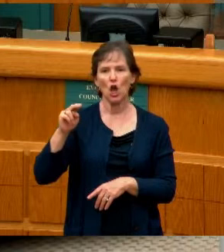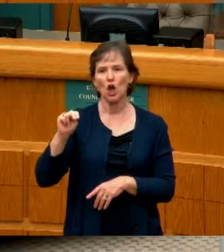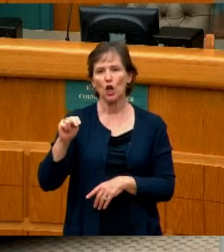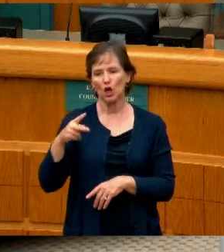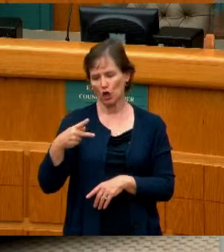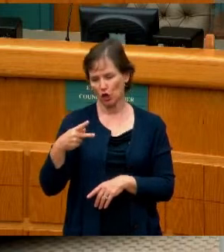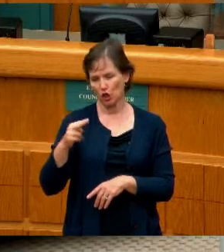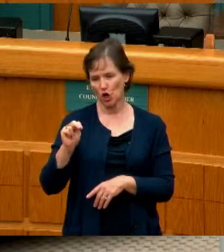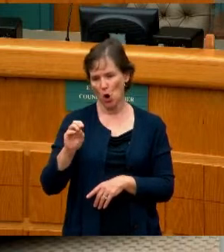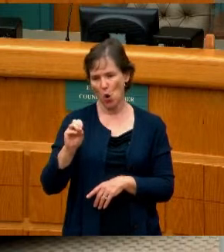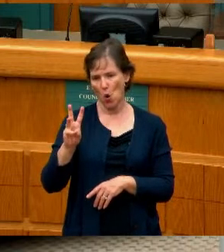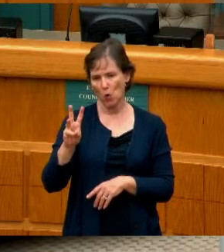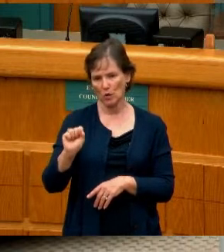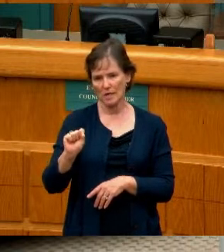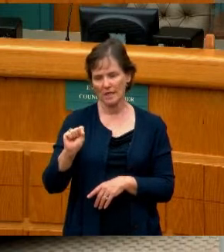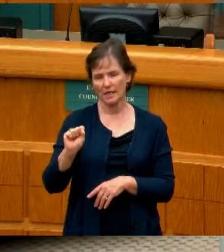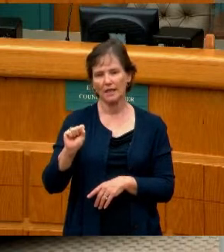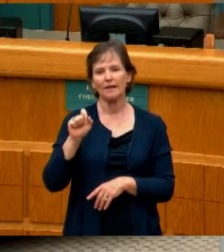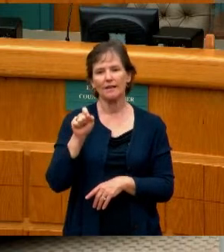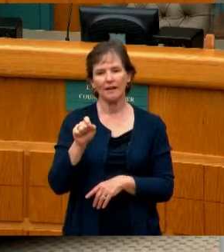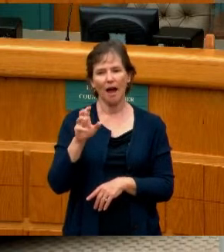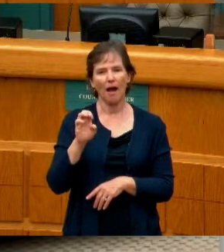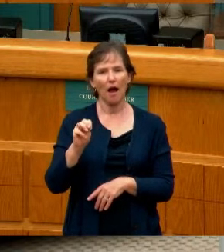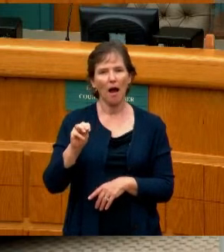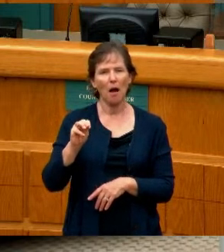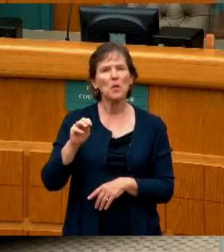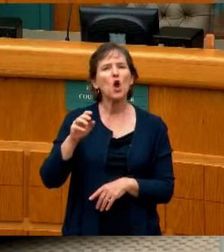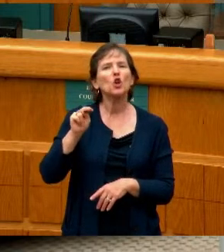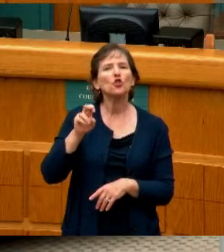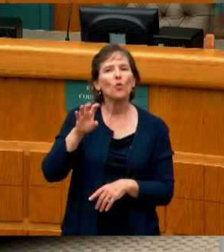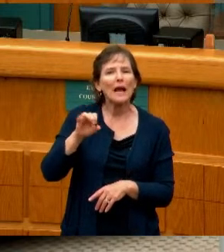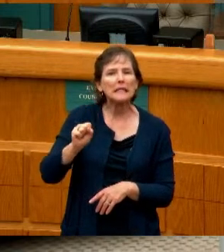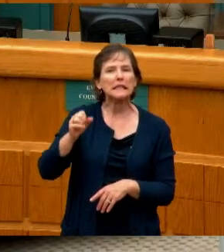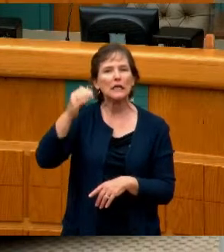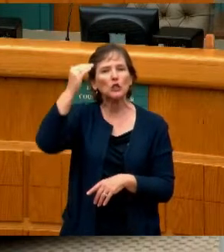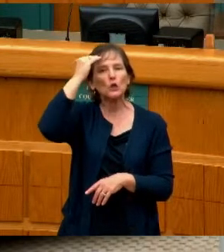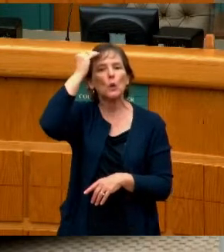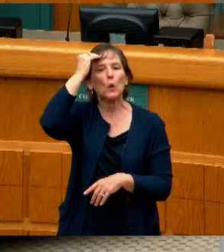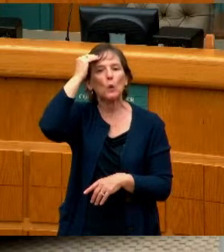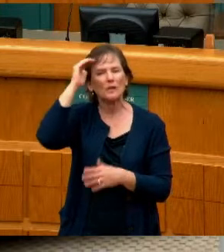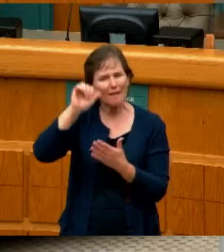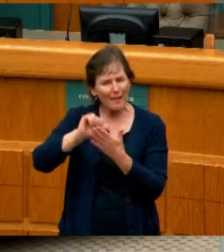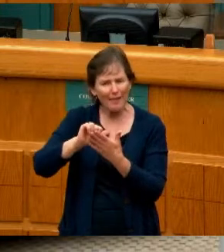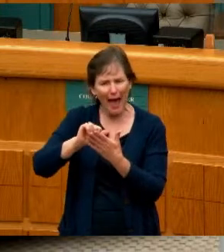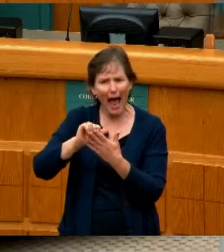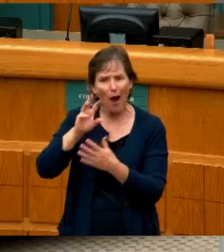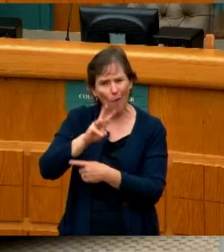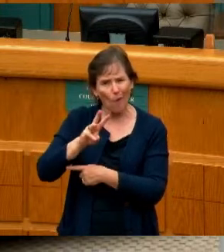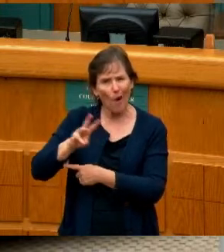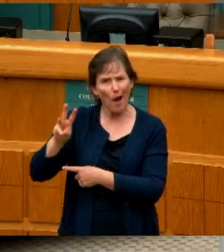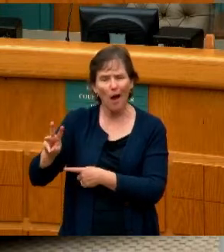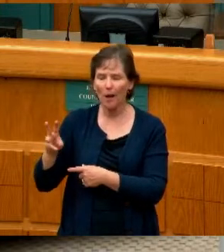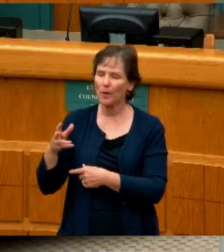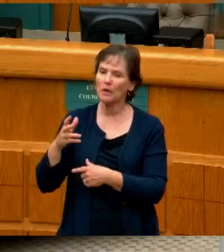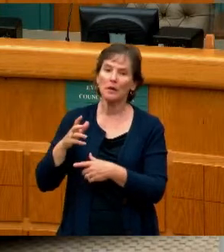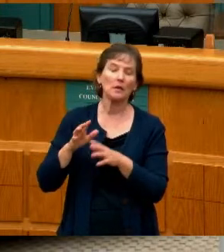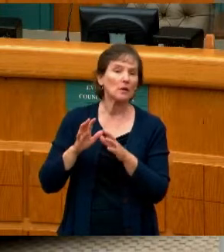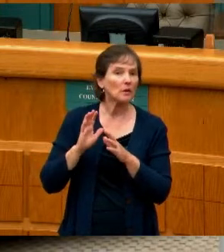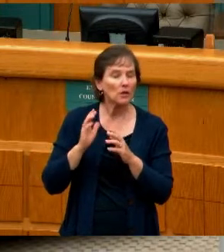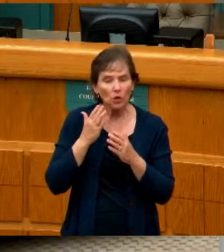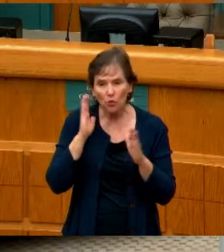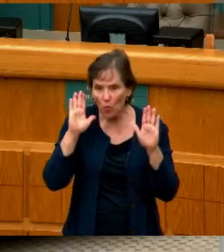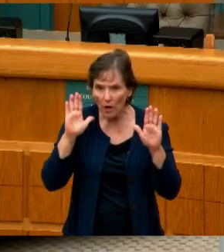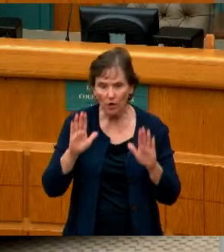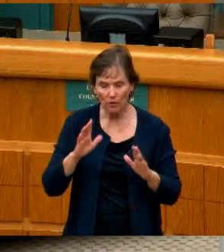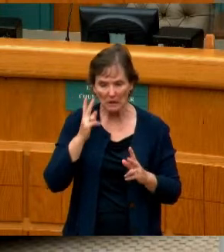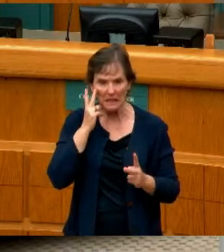it comes, on nuecesknows.com. And that site is really something we're very proud of, and I want you to share it